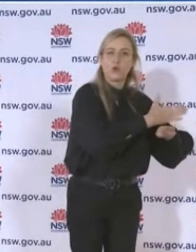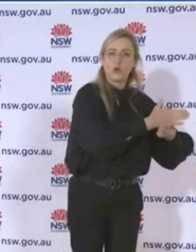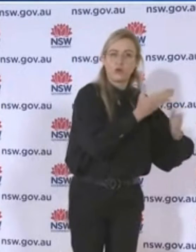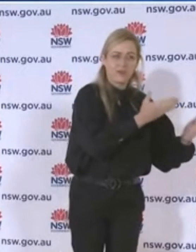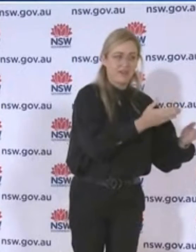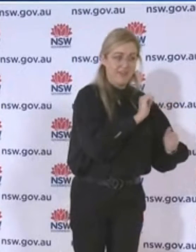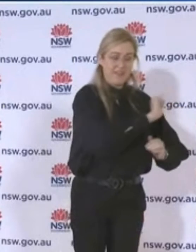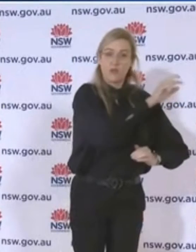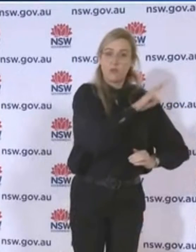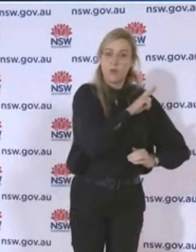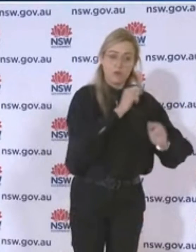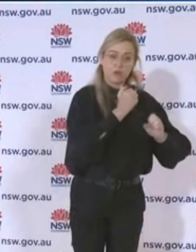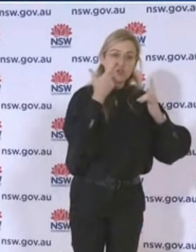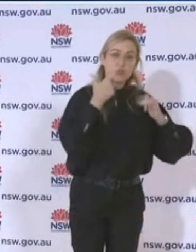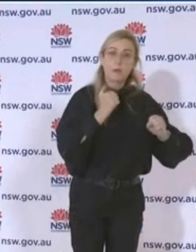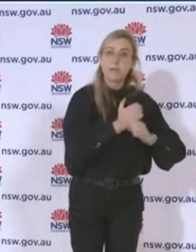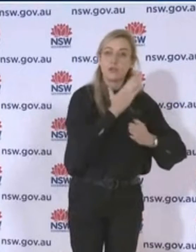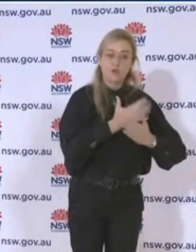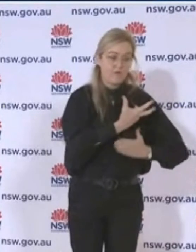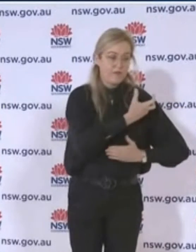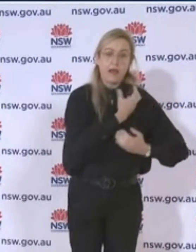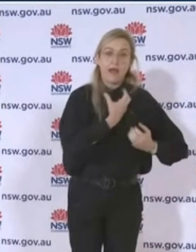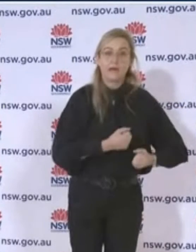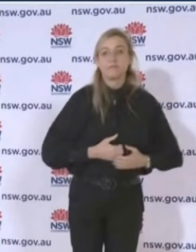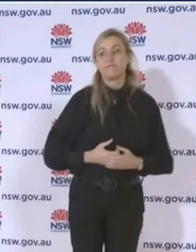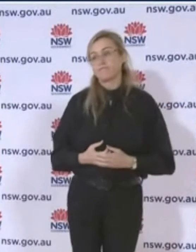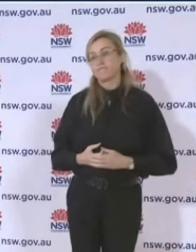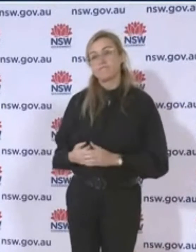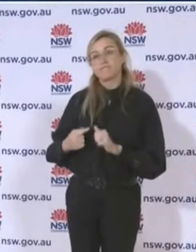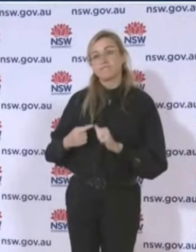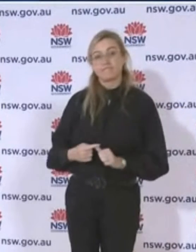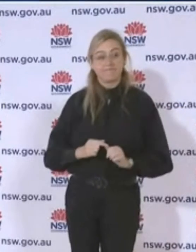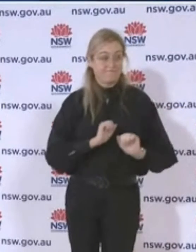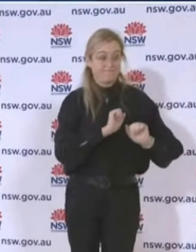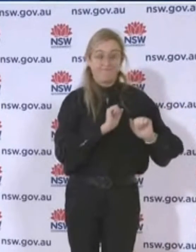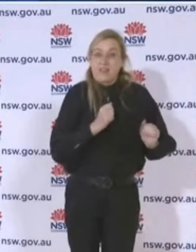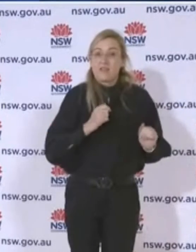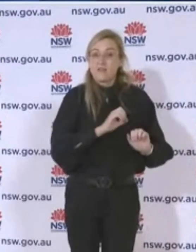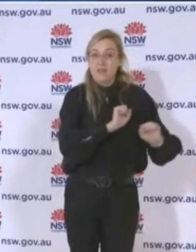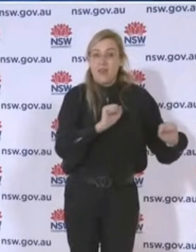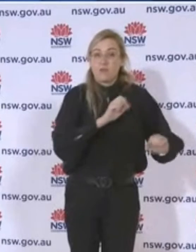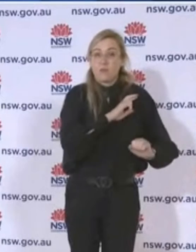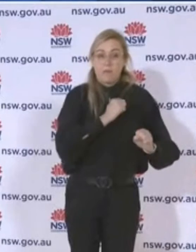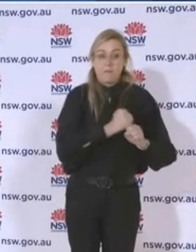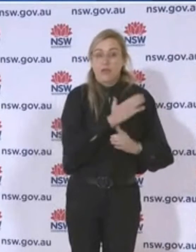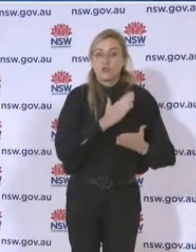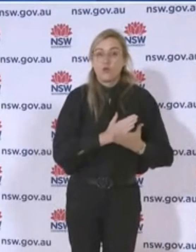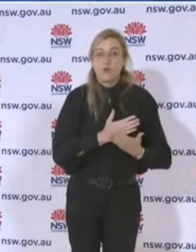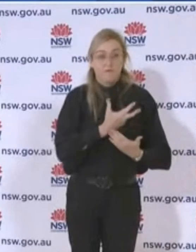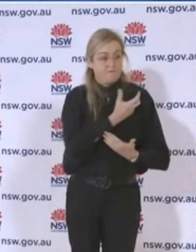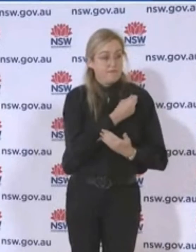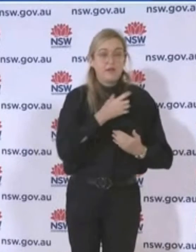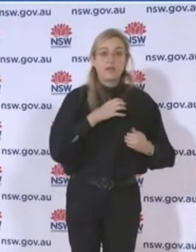unless to work unless they're following the health guidelines at all times. And this is about a partnership. It's about making sure